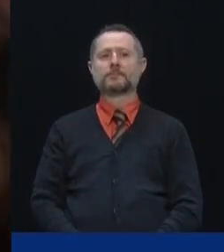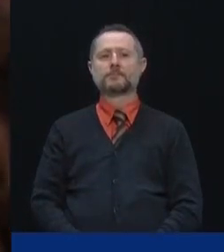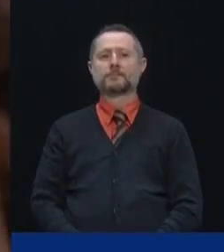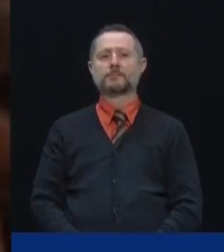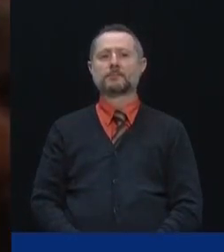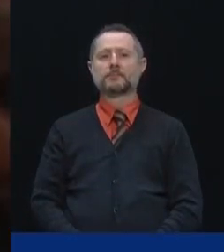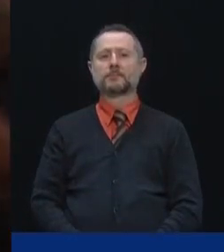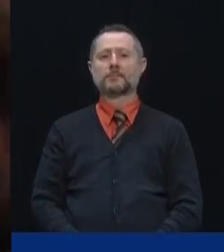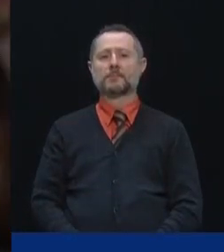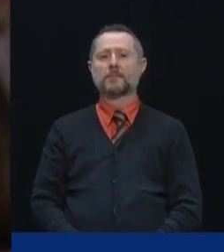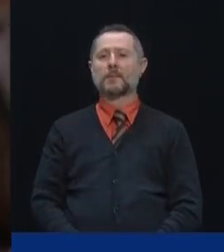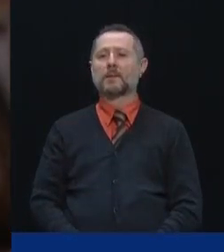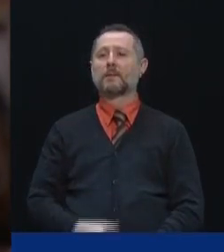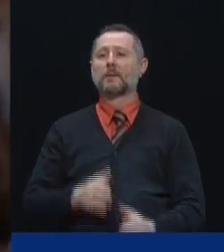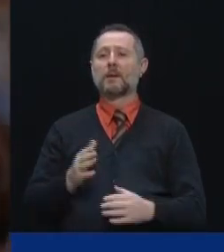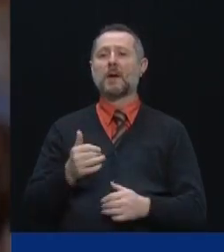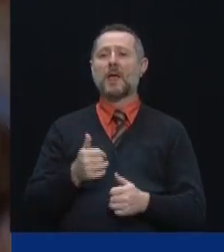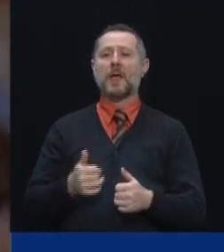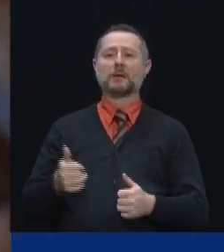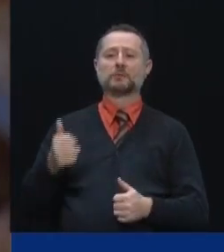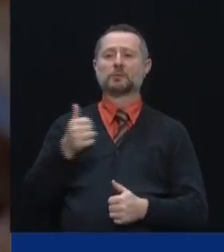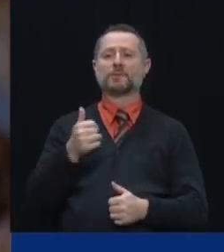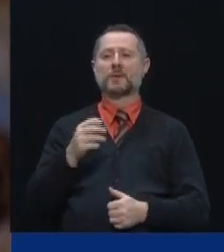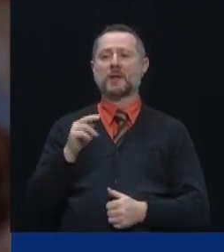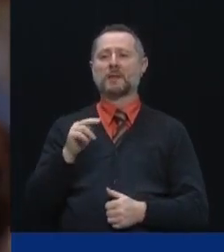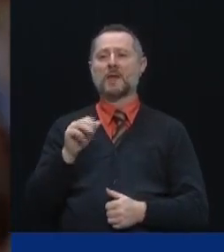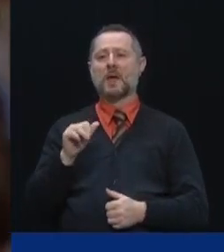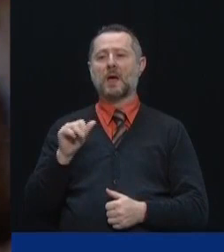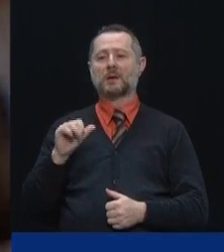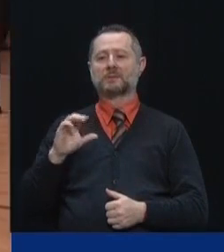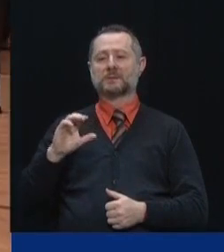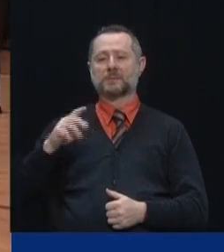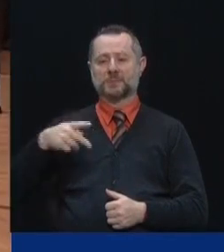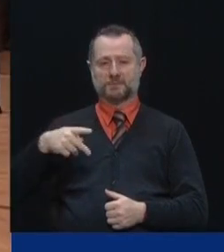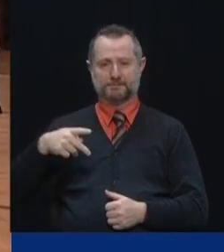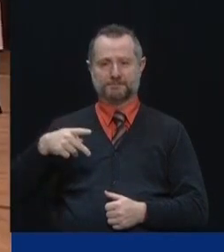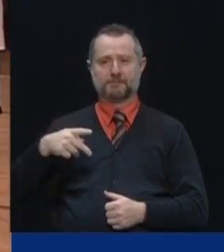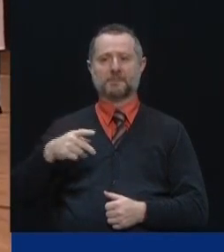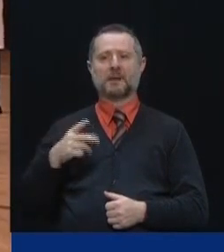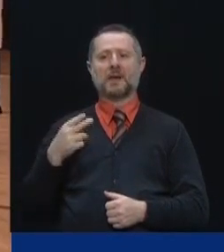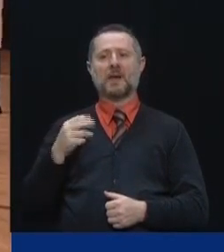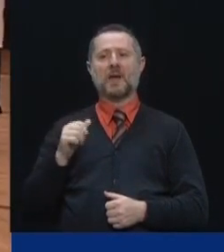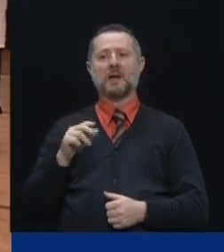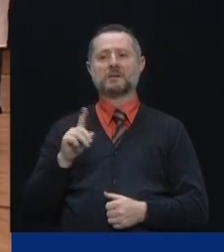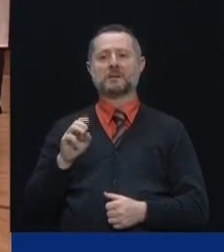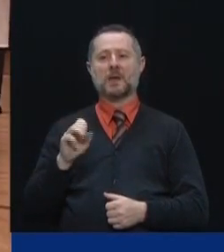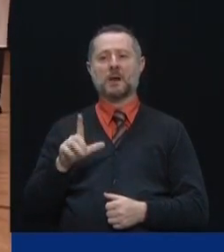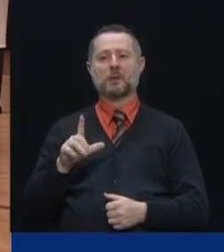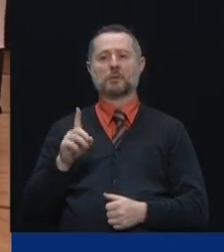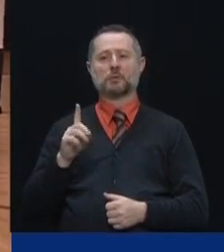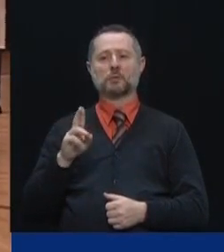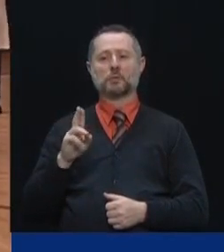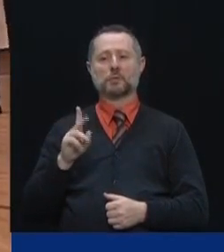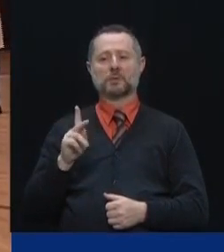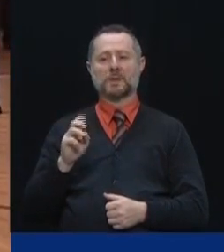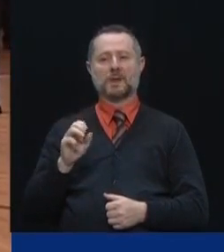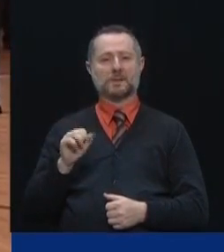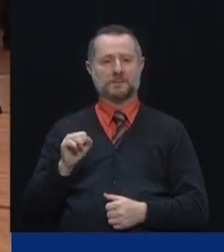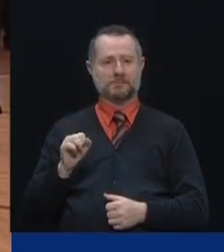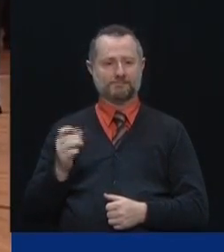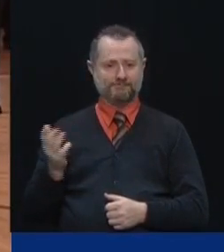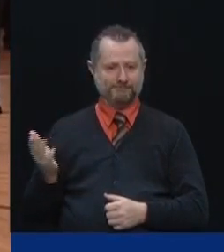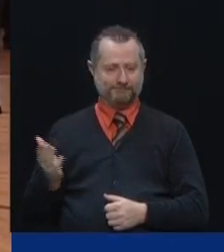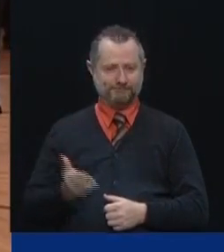We have the head of the NAACP, the indomitable Hazel Dukes, who is with us today.